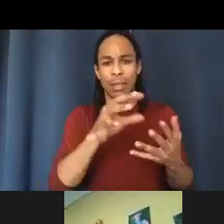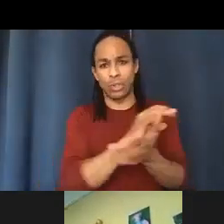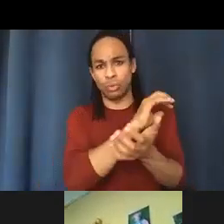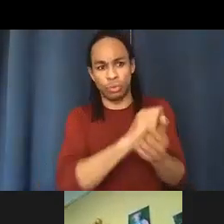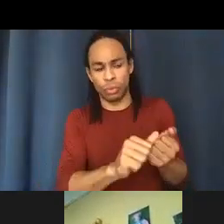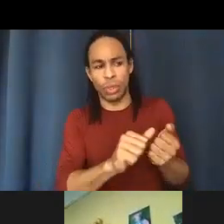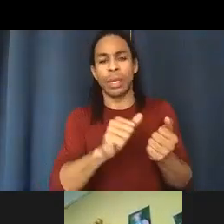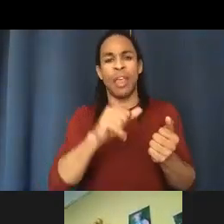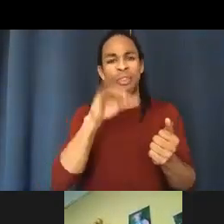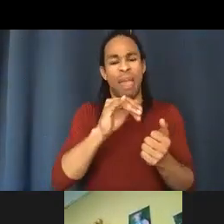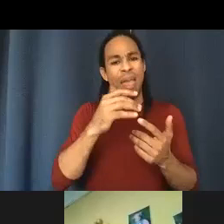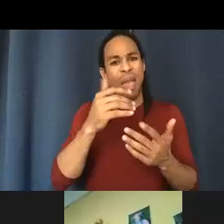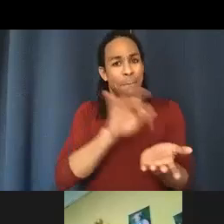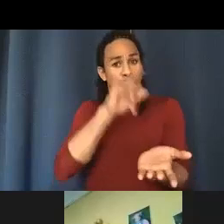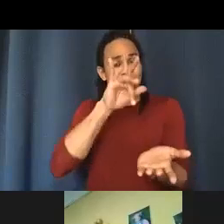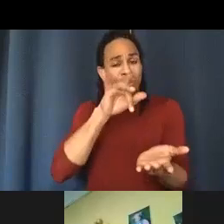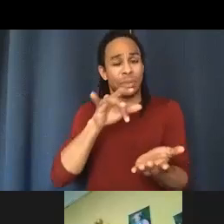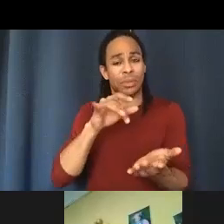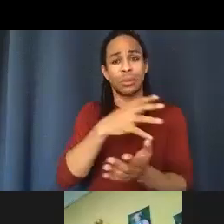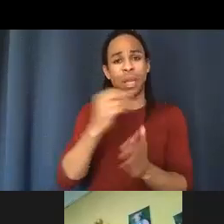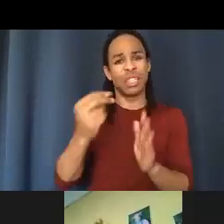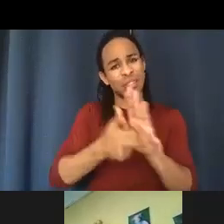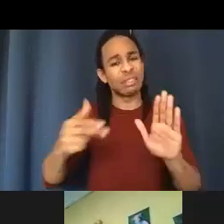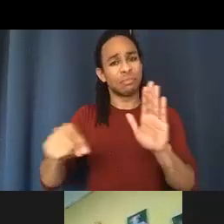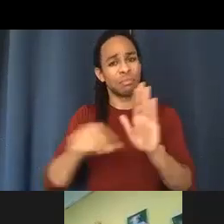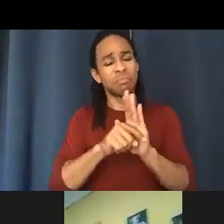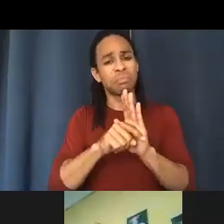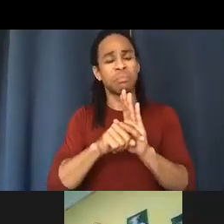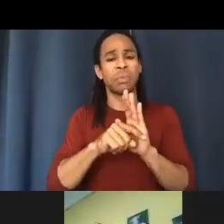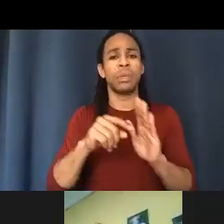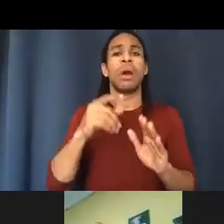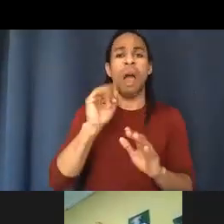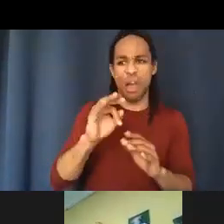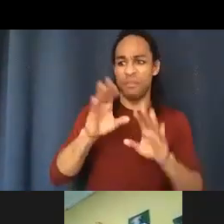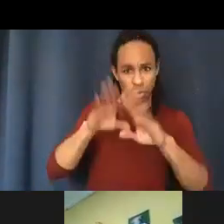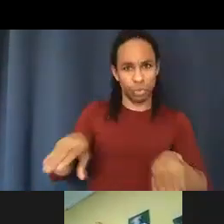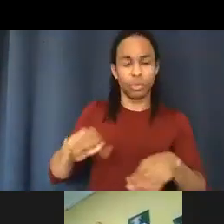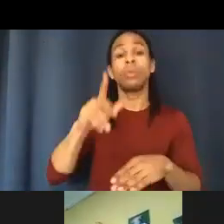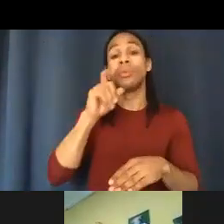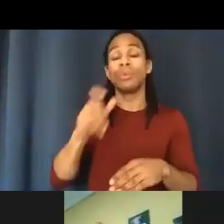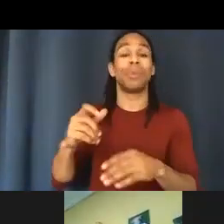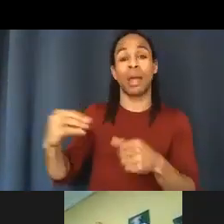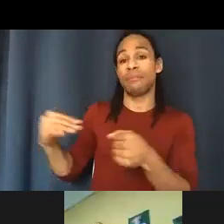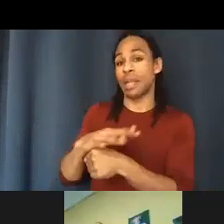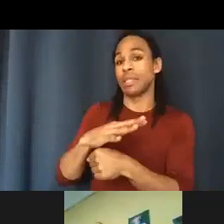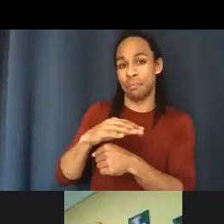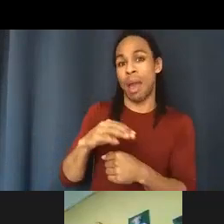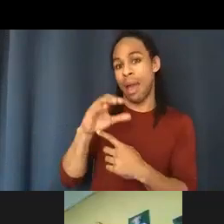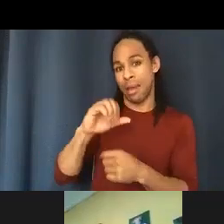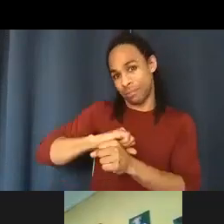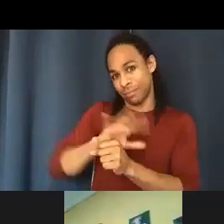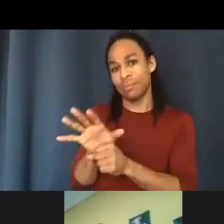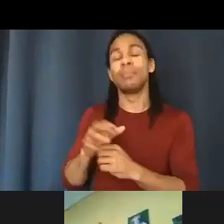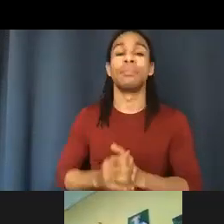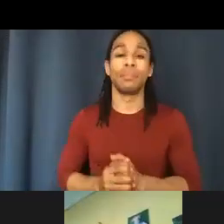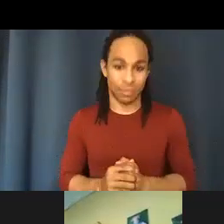stigma of children, of persons who have been affected by the coronavirus. Over here in country, we've recorded